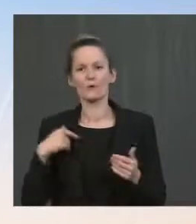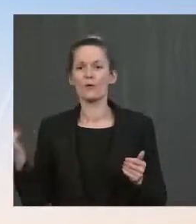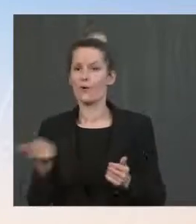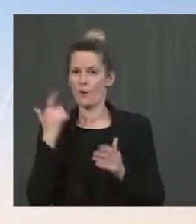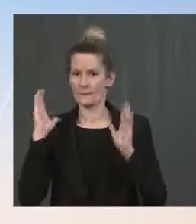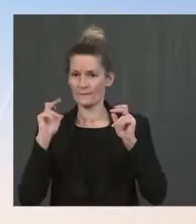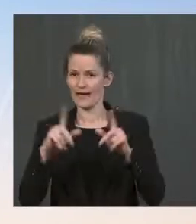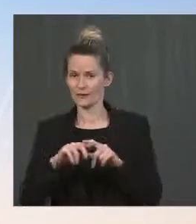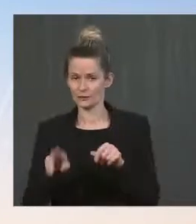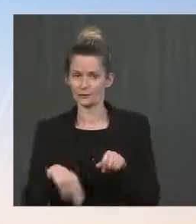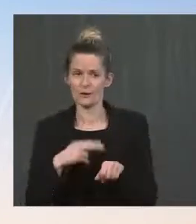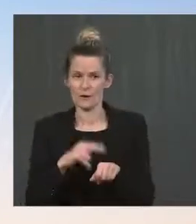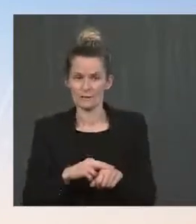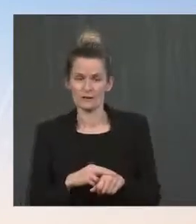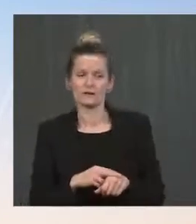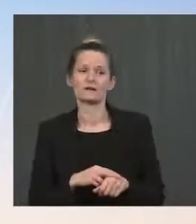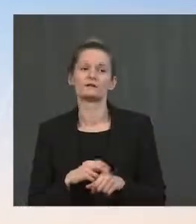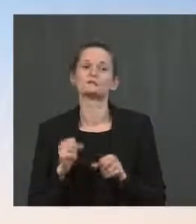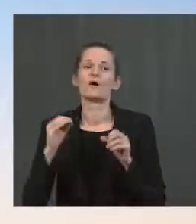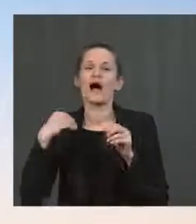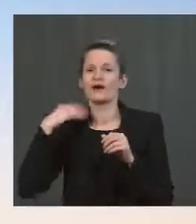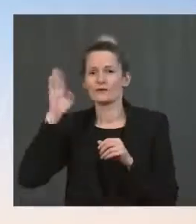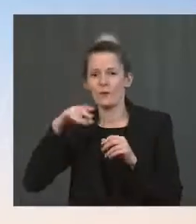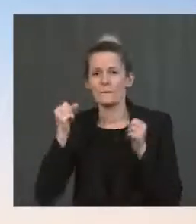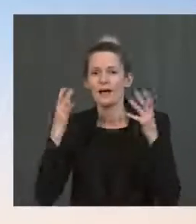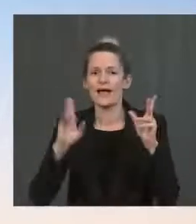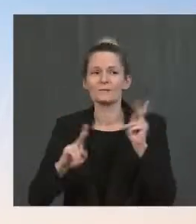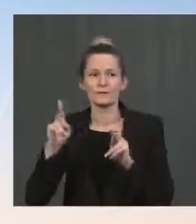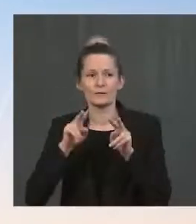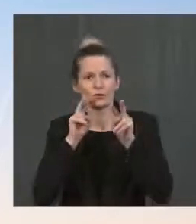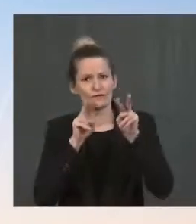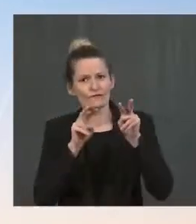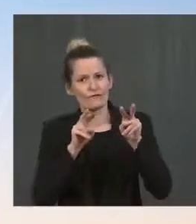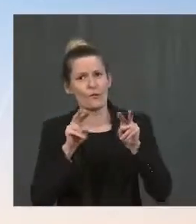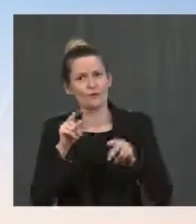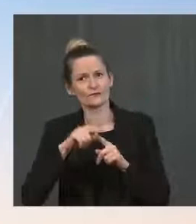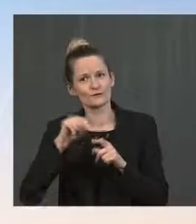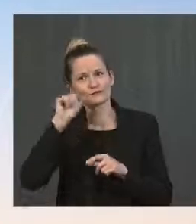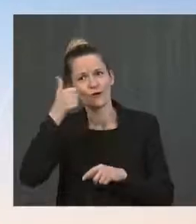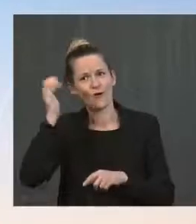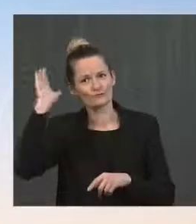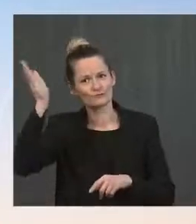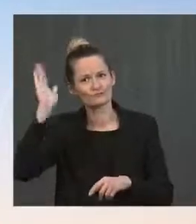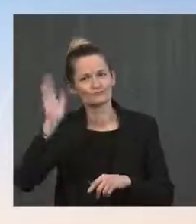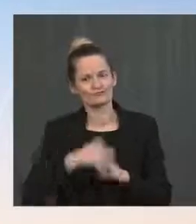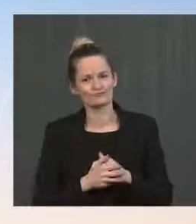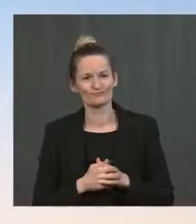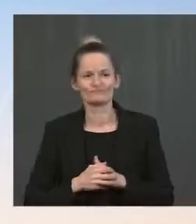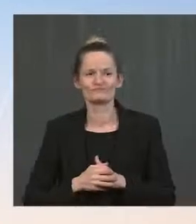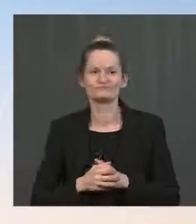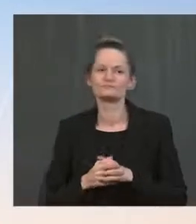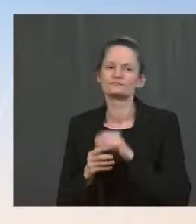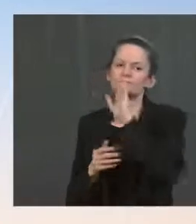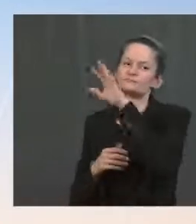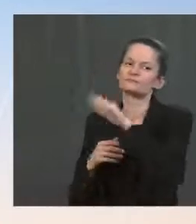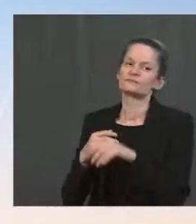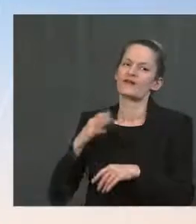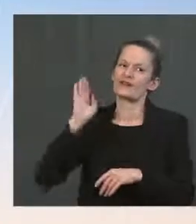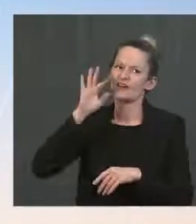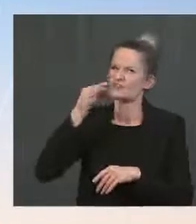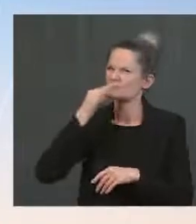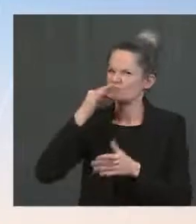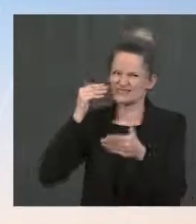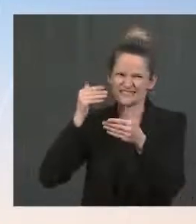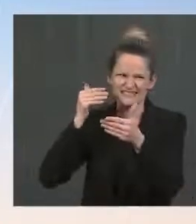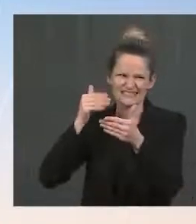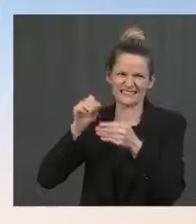looking forward to hearing what the president has to say. And then just one quick follow-up on timing. We're just a few days away from September 11th. Do you have any update